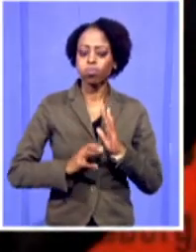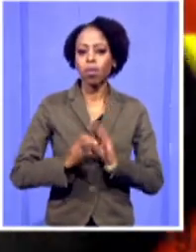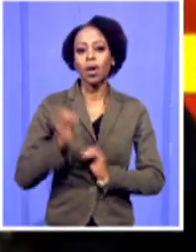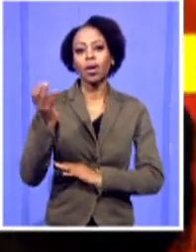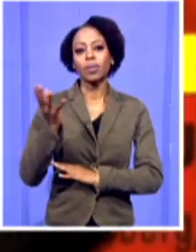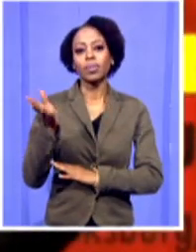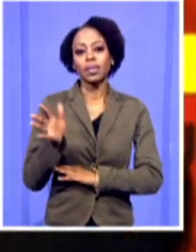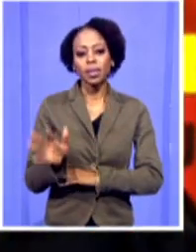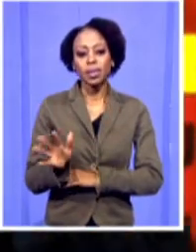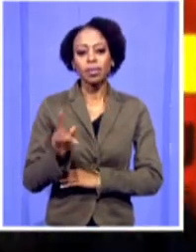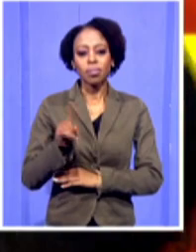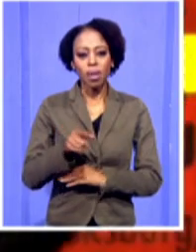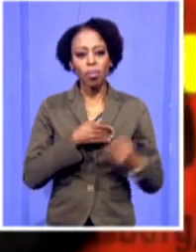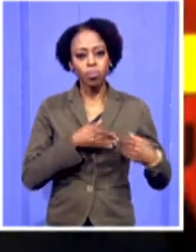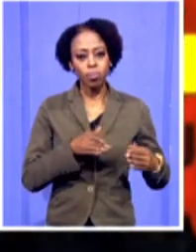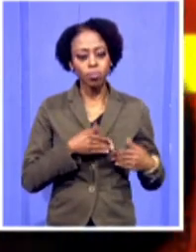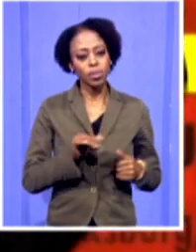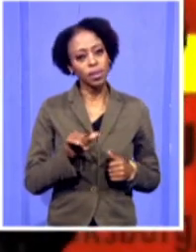speakers speak, then